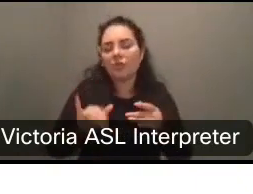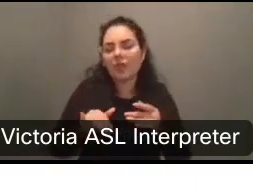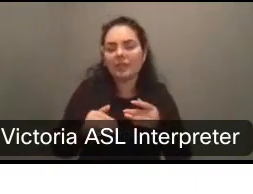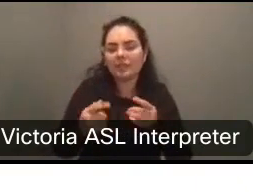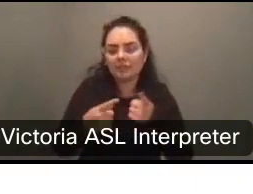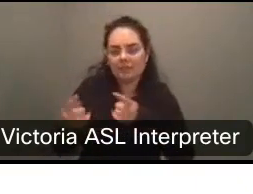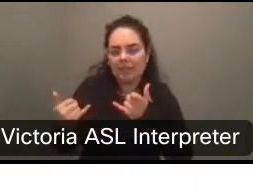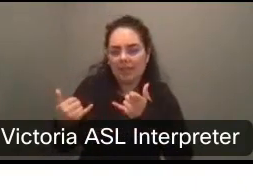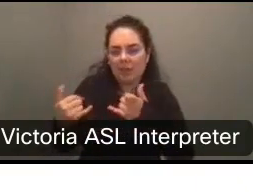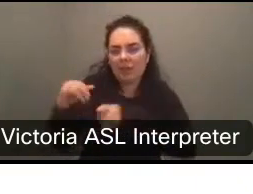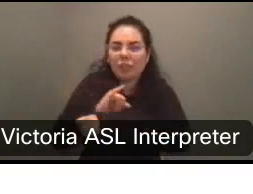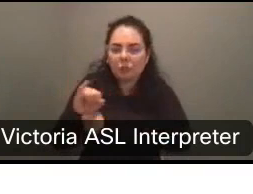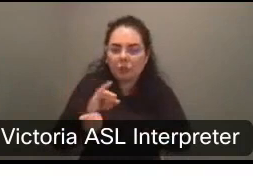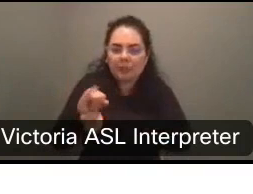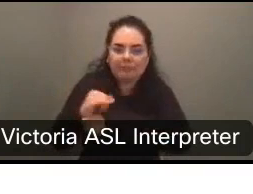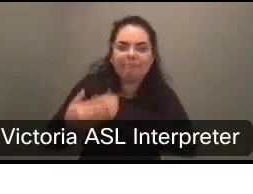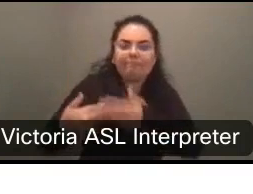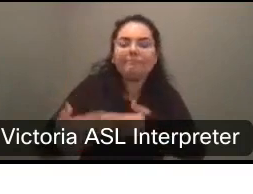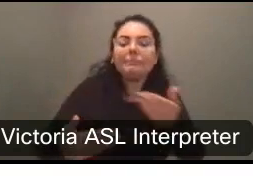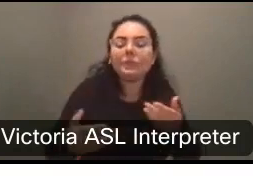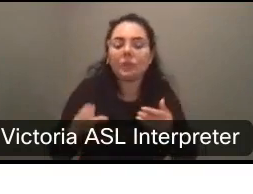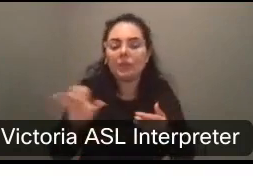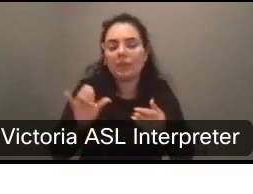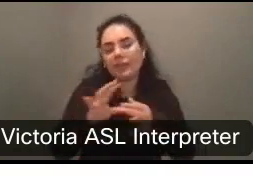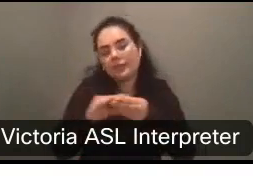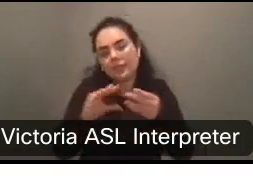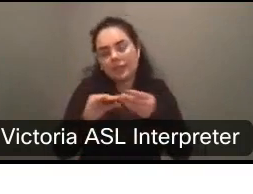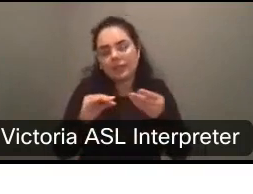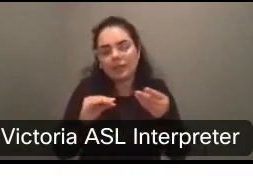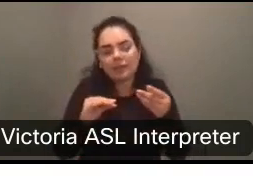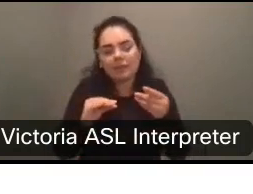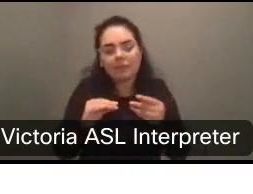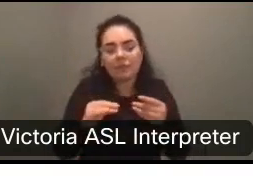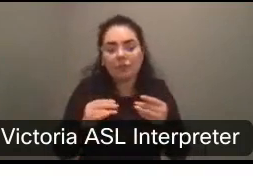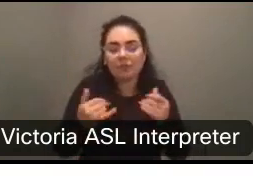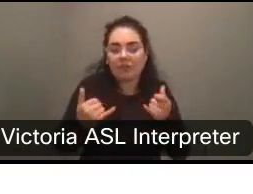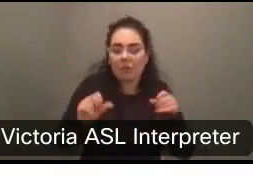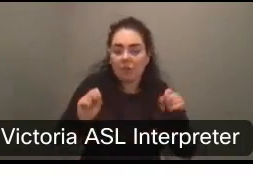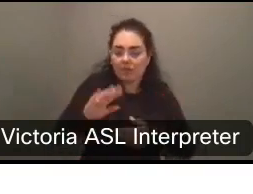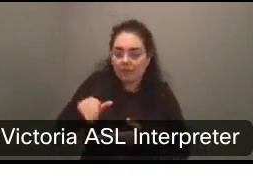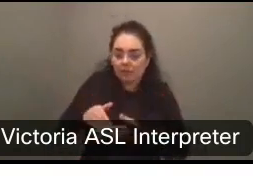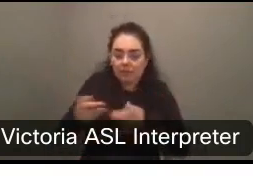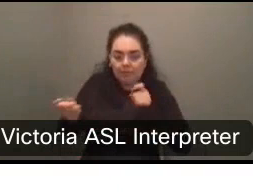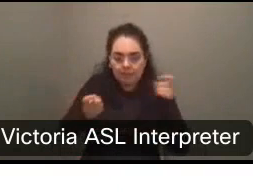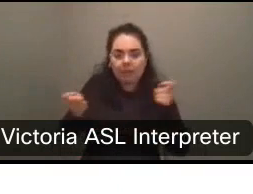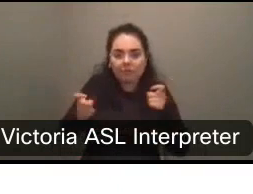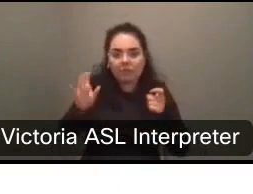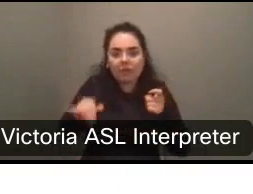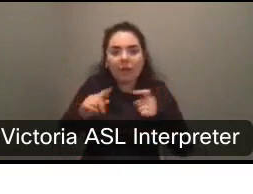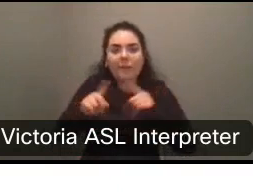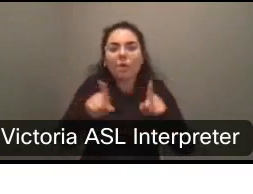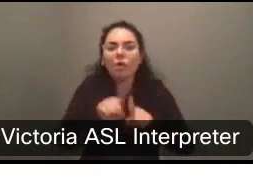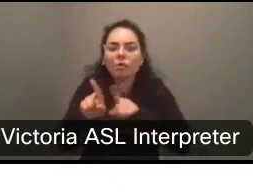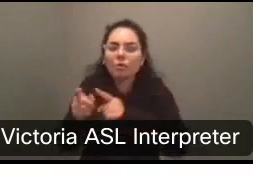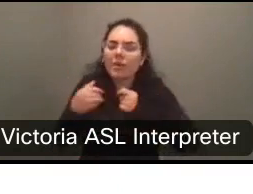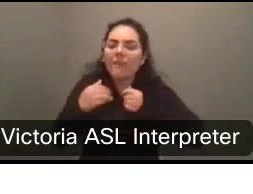industry. And like I said, not only does it give us the ability to centrally manage it, but you get all the other